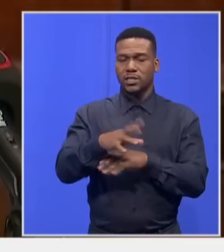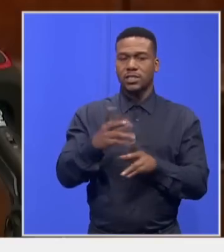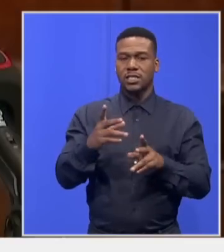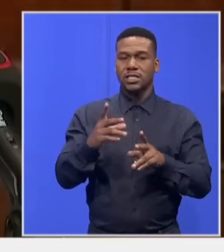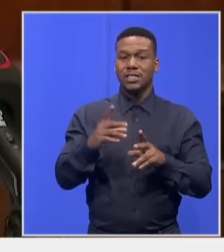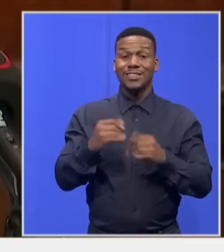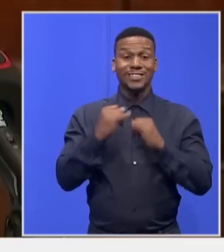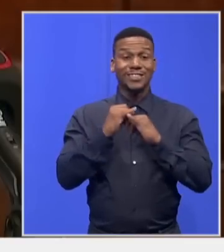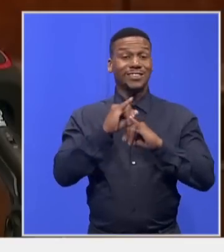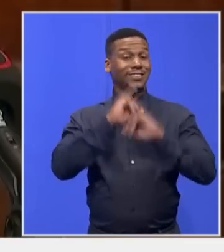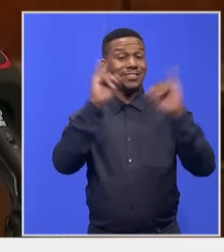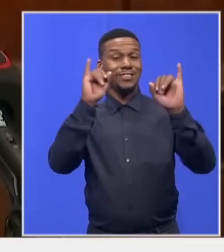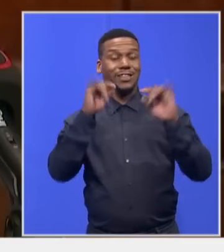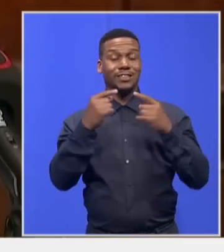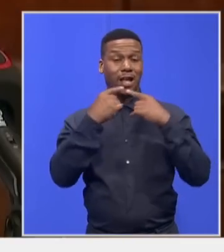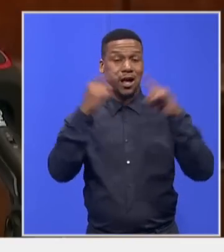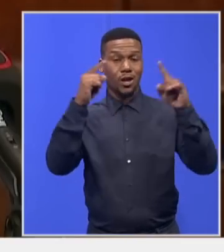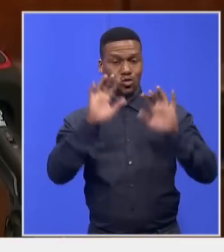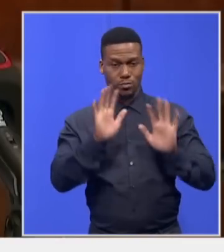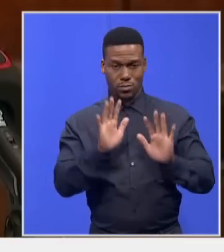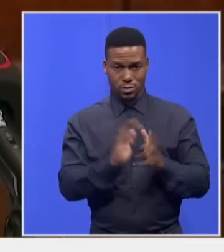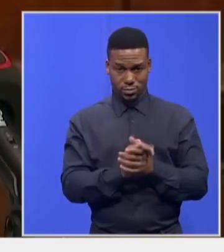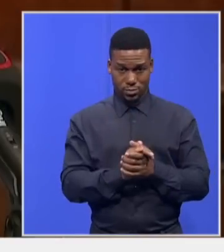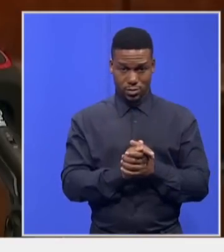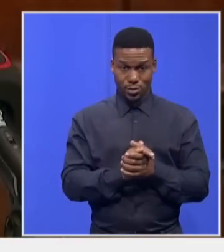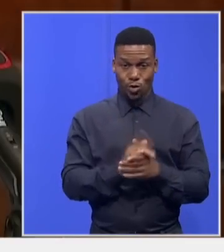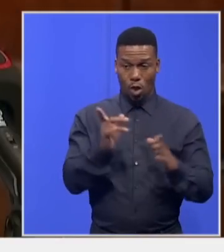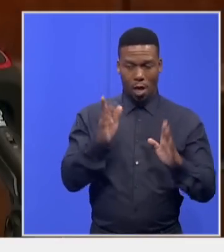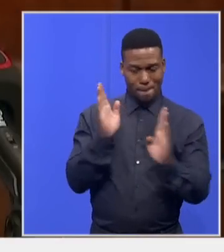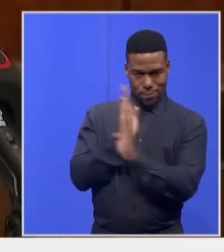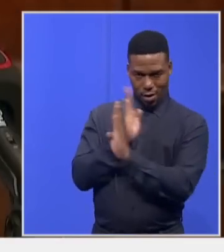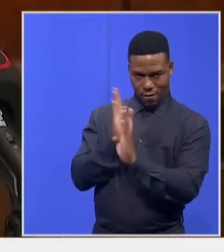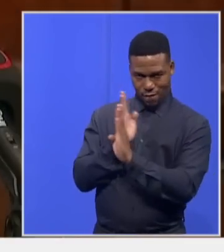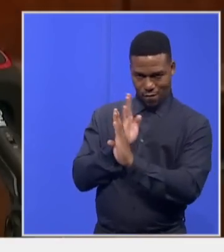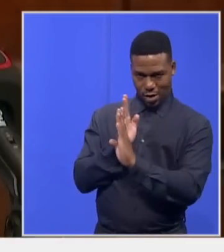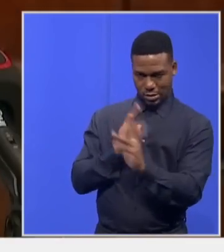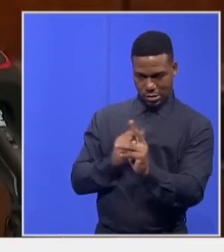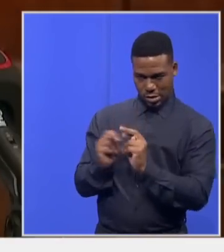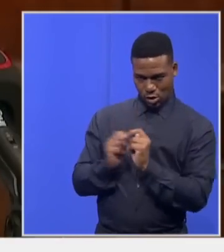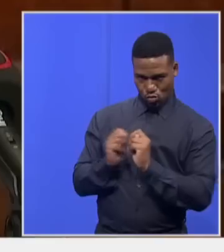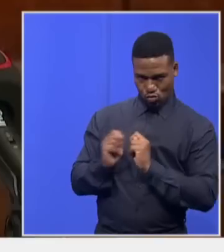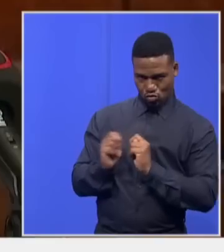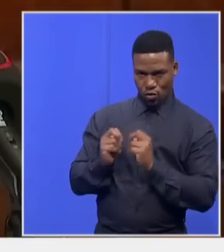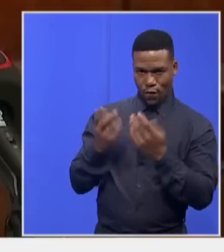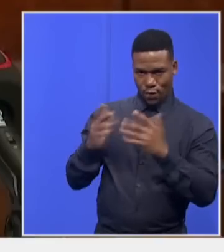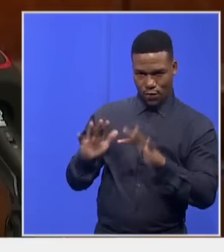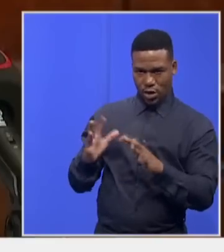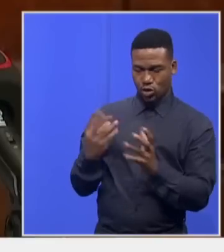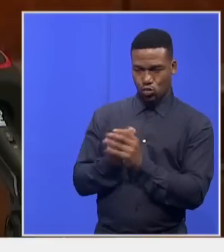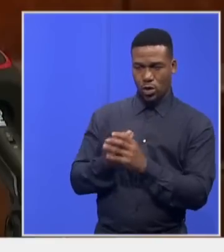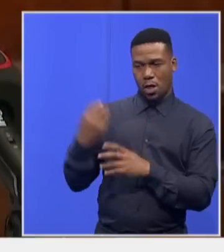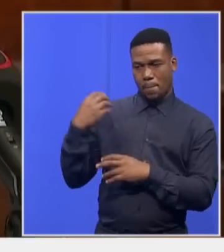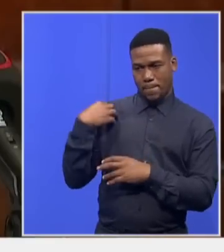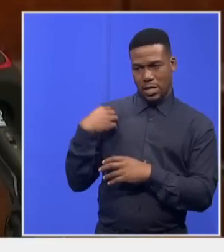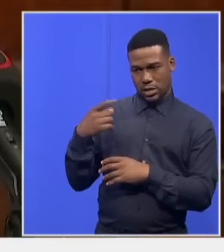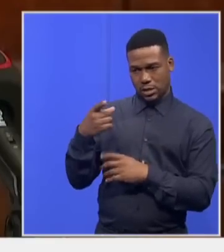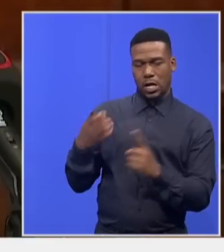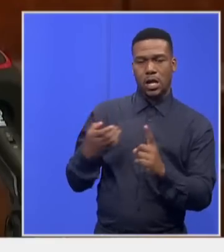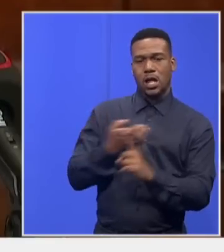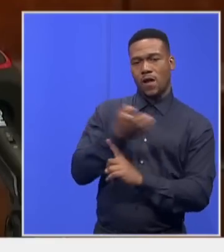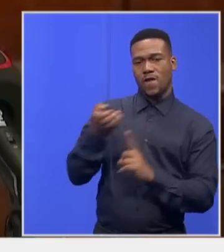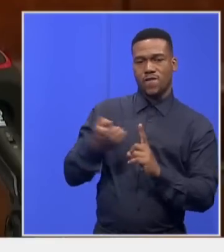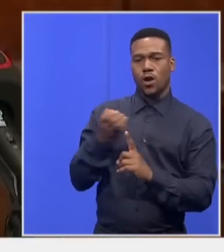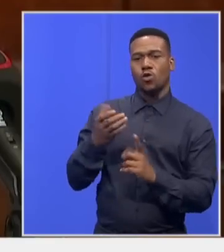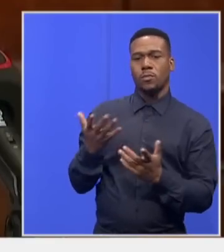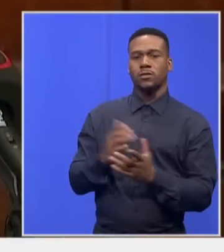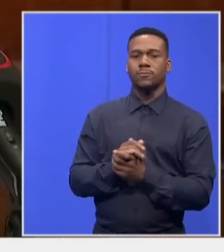rest with the Minister of Environment, Fisheries and Forestry within the existing parameters of legislation. So what